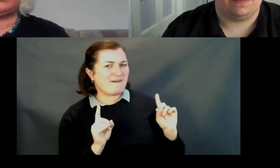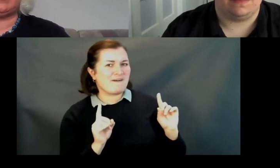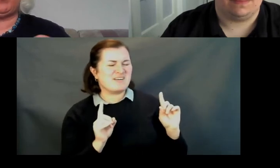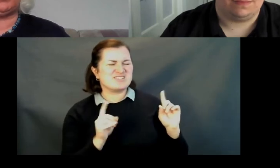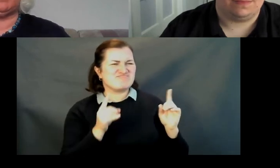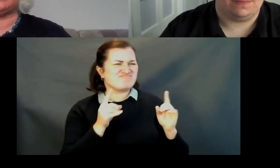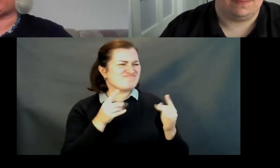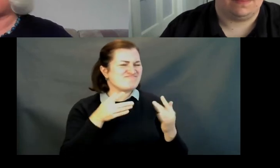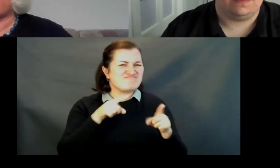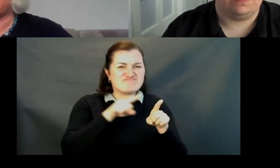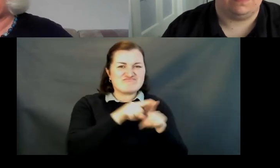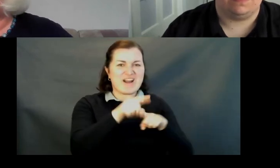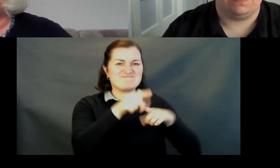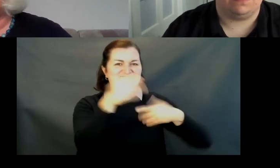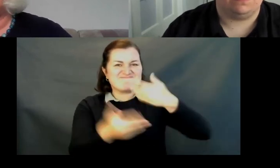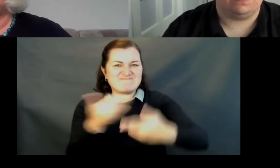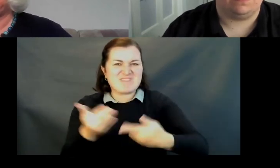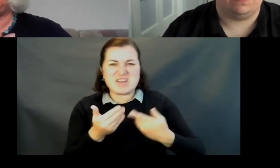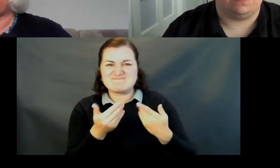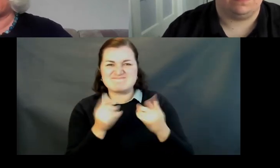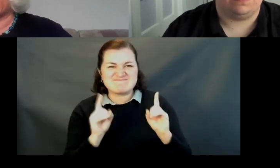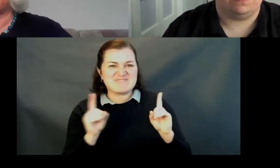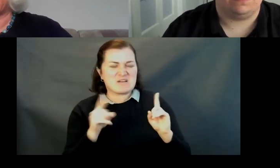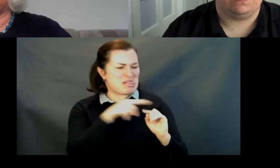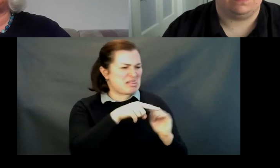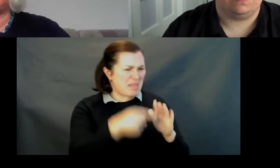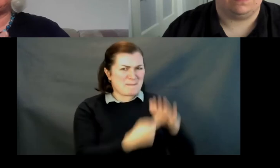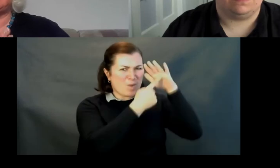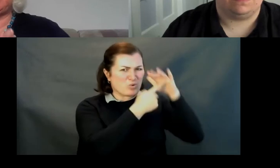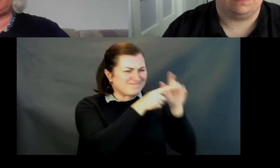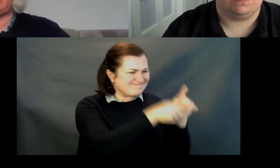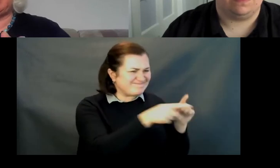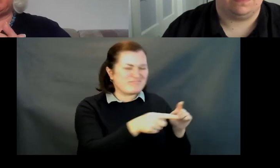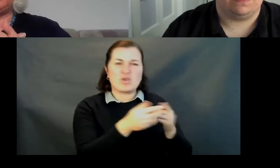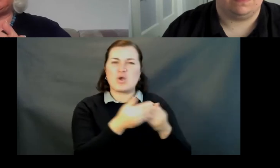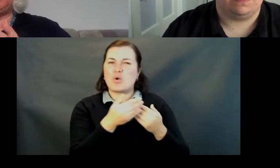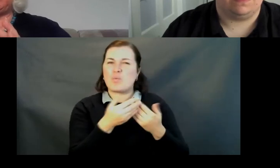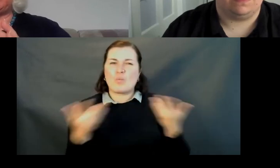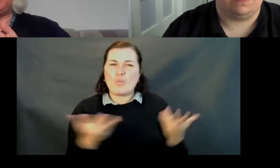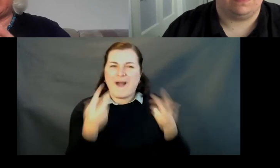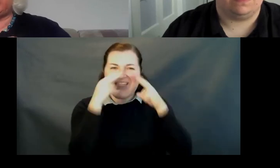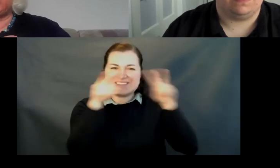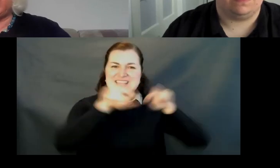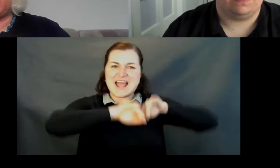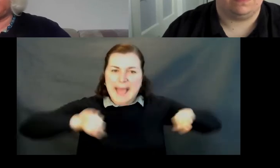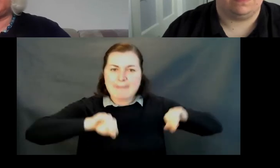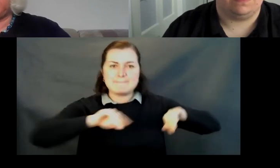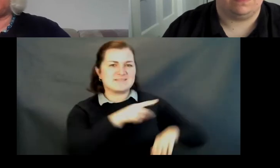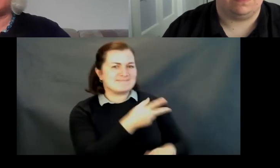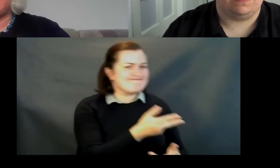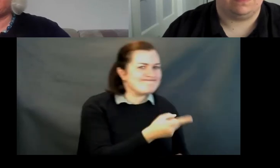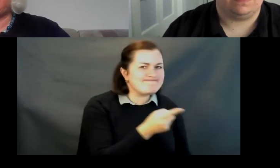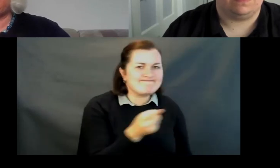across? What are the important bits? Where are the gaps? Where are the gaps? It is something that you know right from the